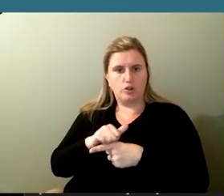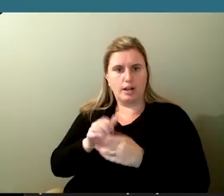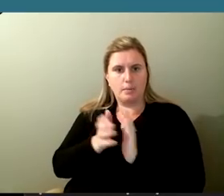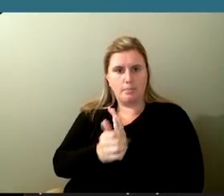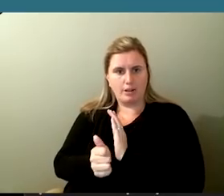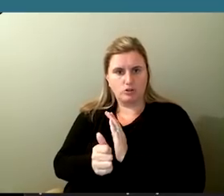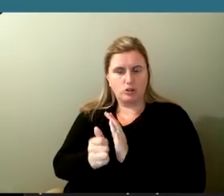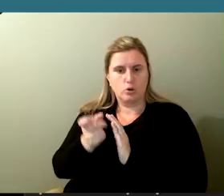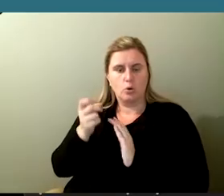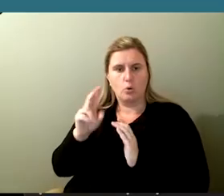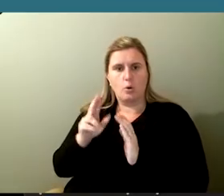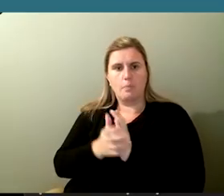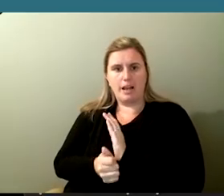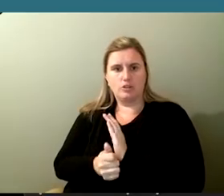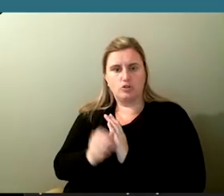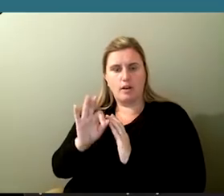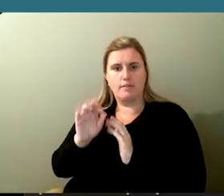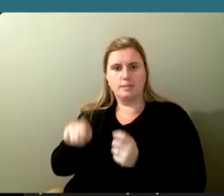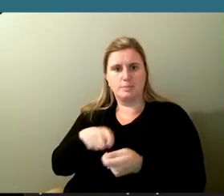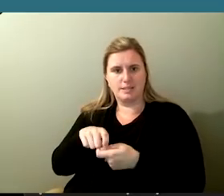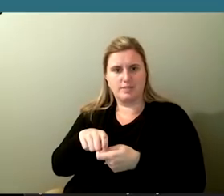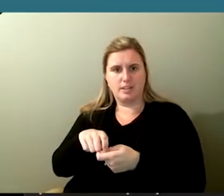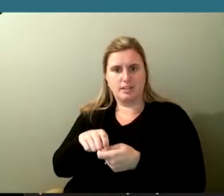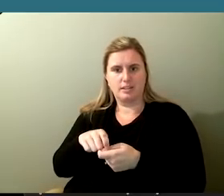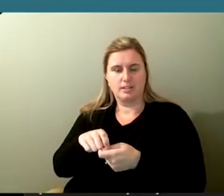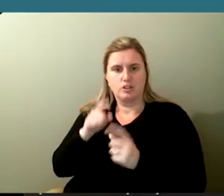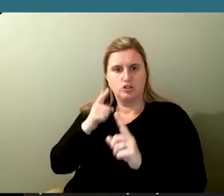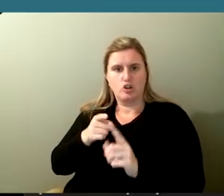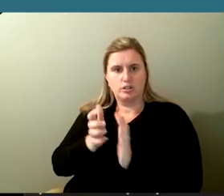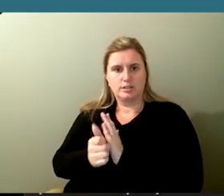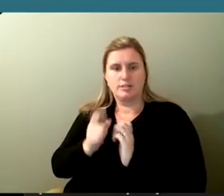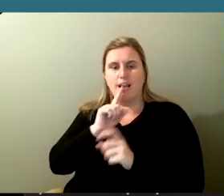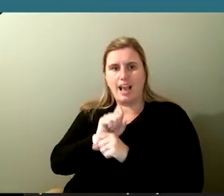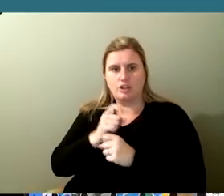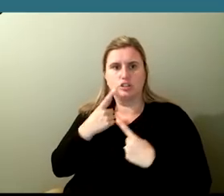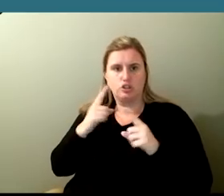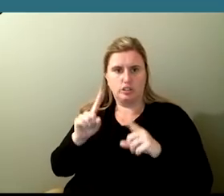mastery or mastery of a specific target skill has actually been achieved.